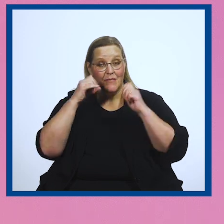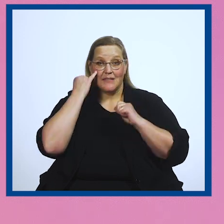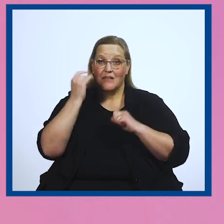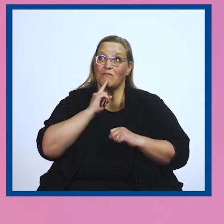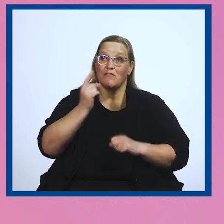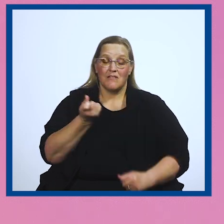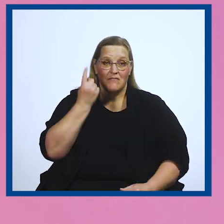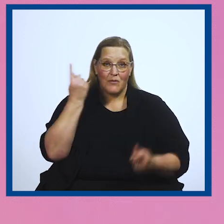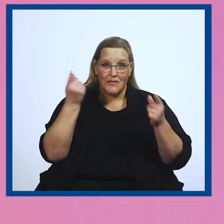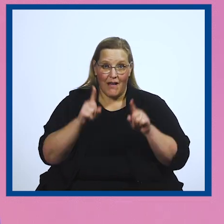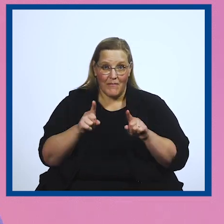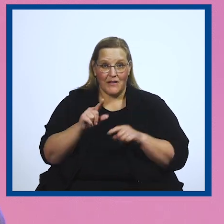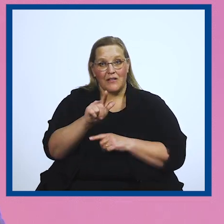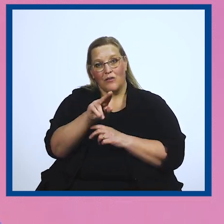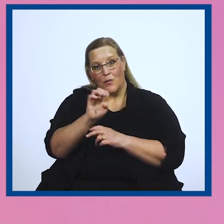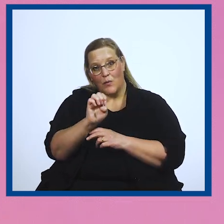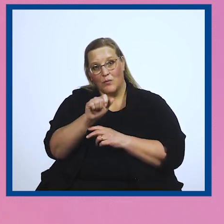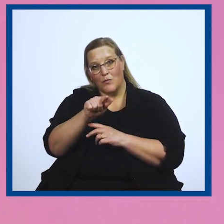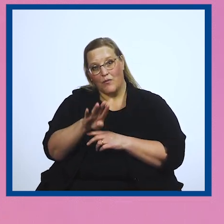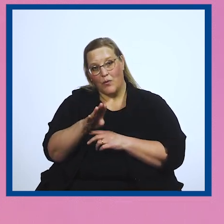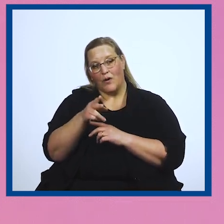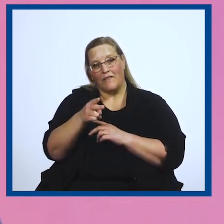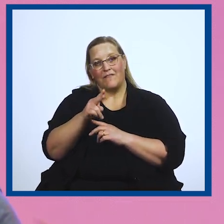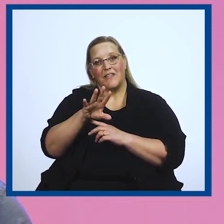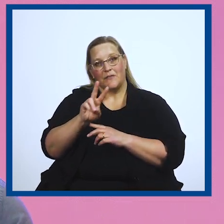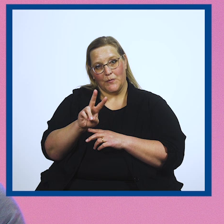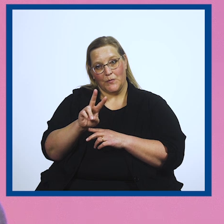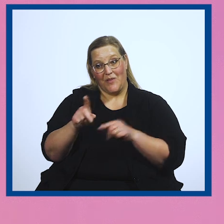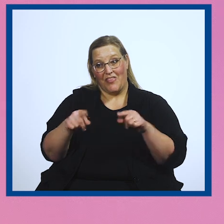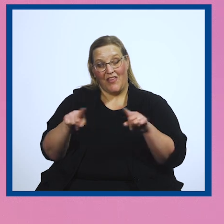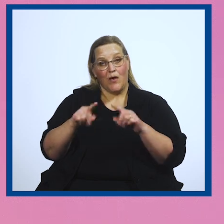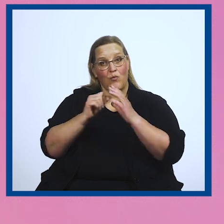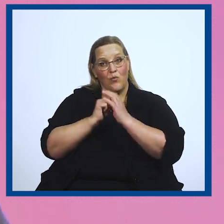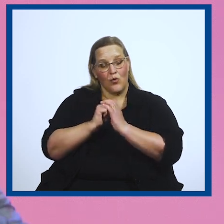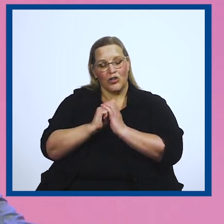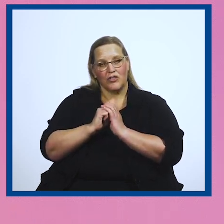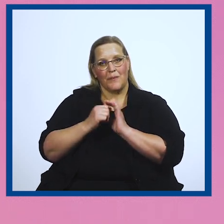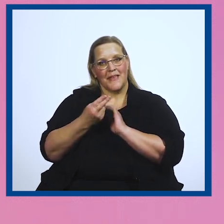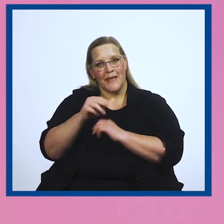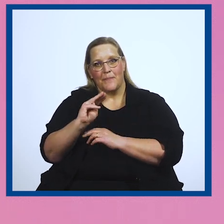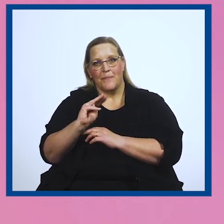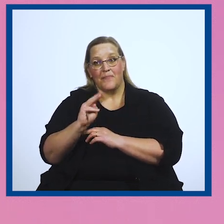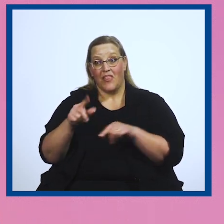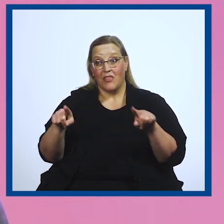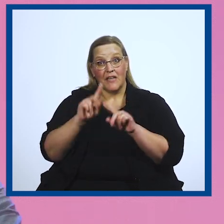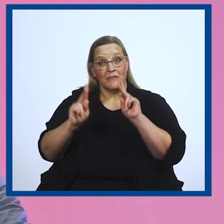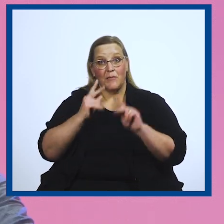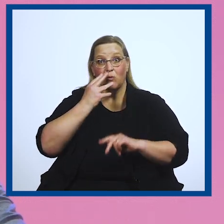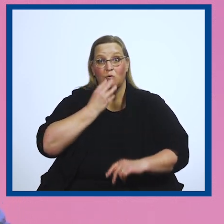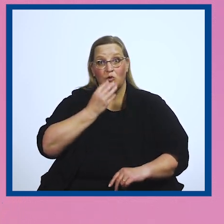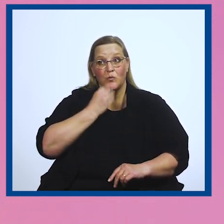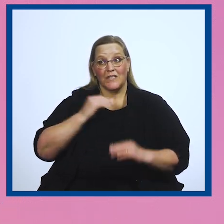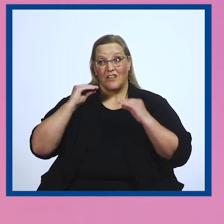understand what's going on here. It says in Luke 24:52 that they worshiped him. They worshiped him. These were Jewish people that were taught